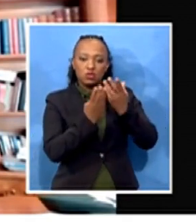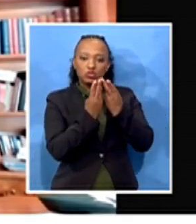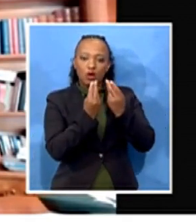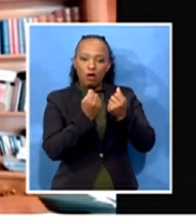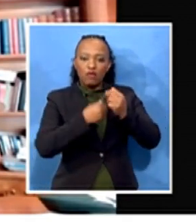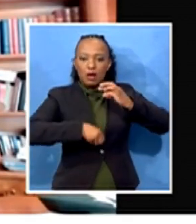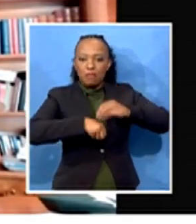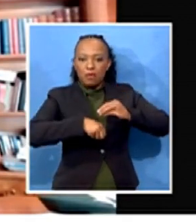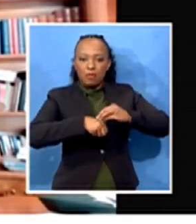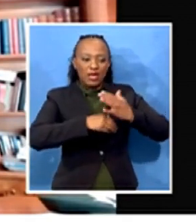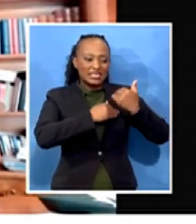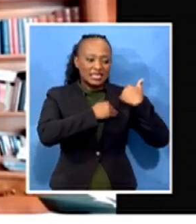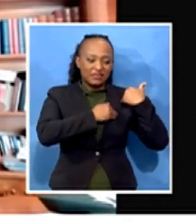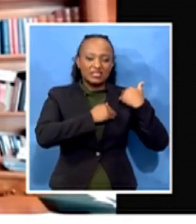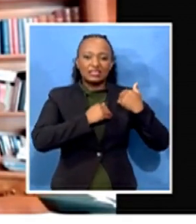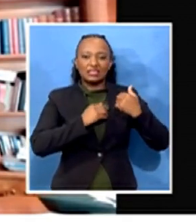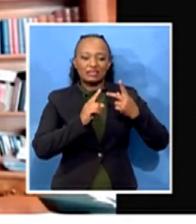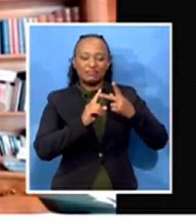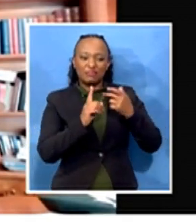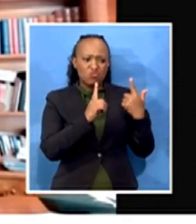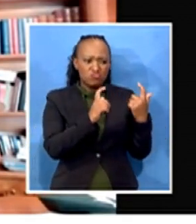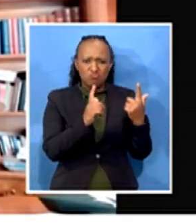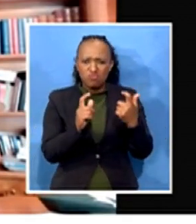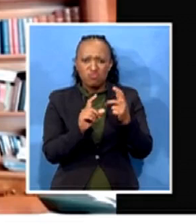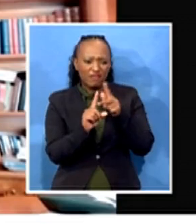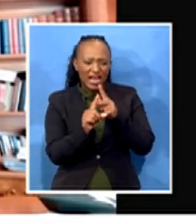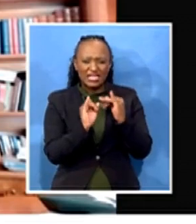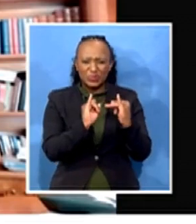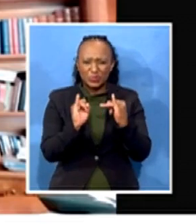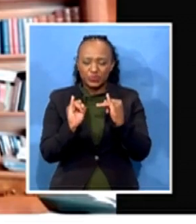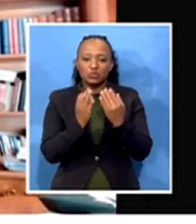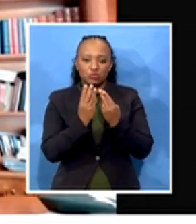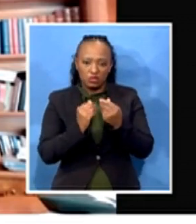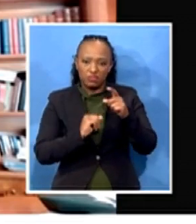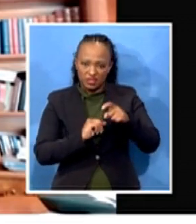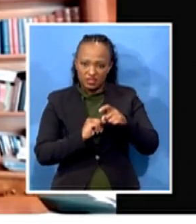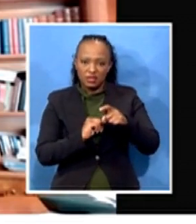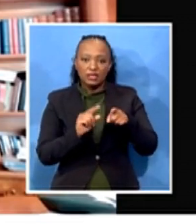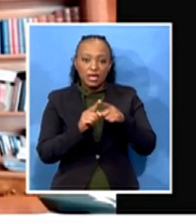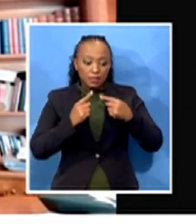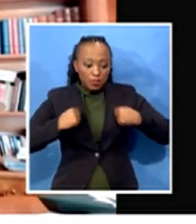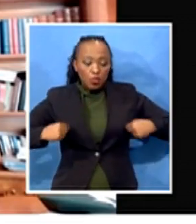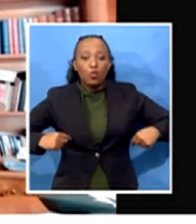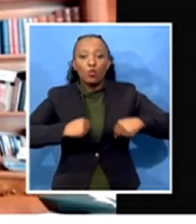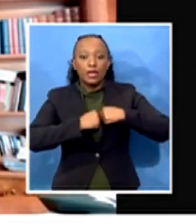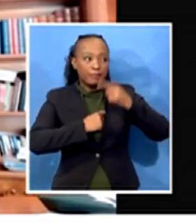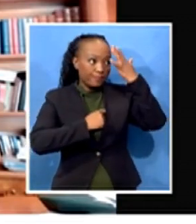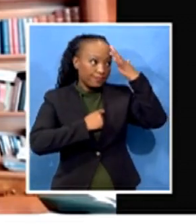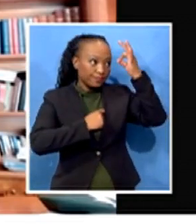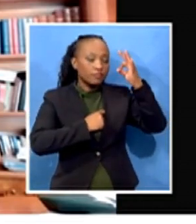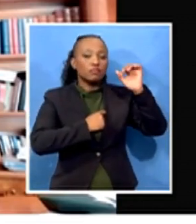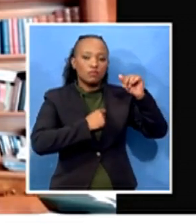violence, we as government remain committed to driving interventions